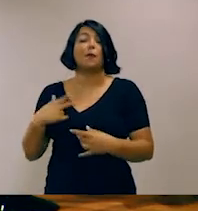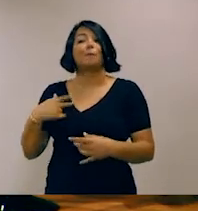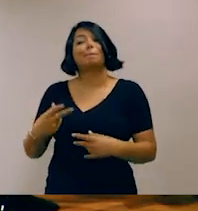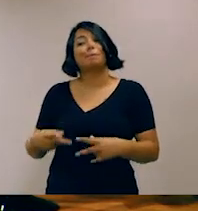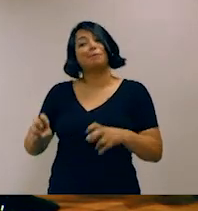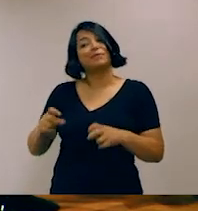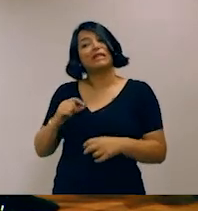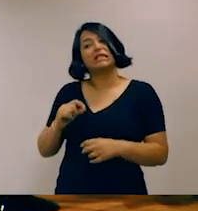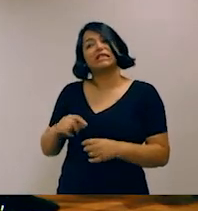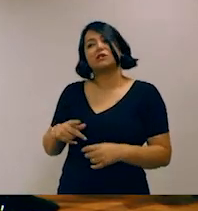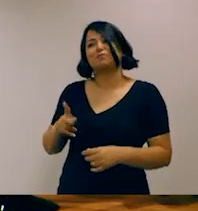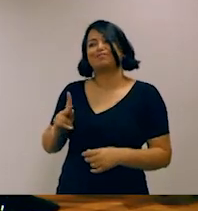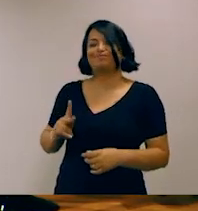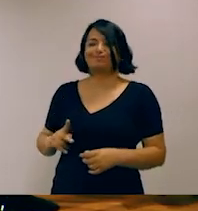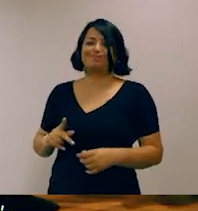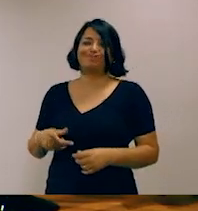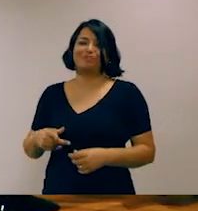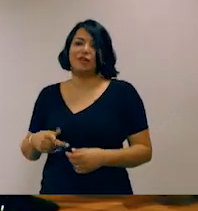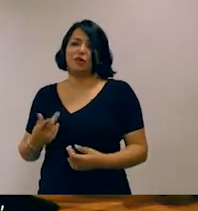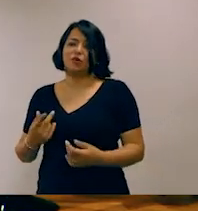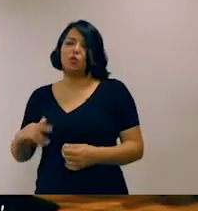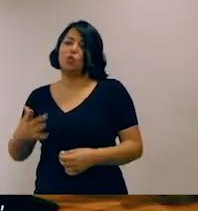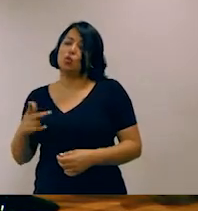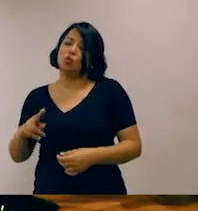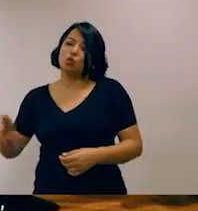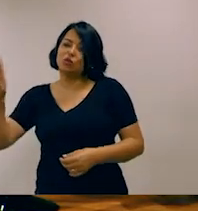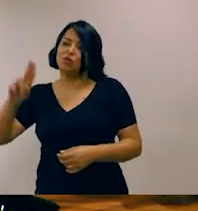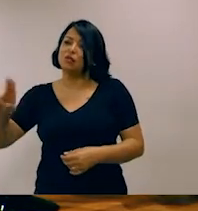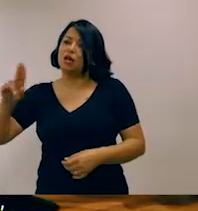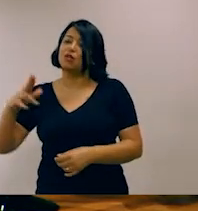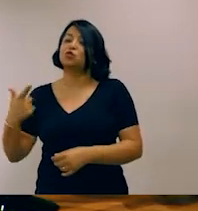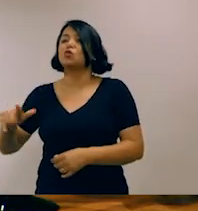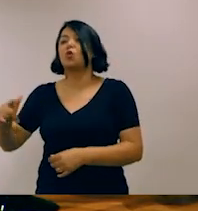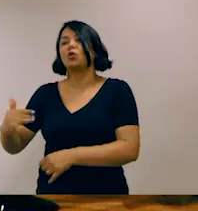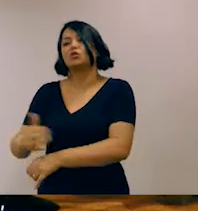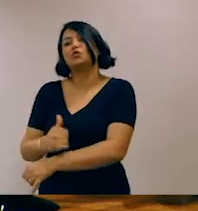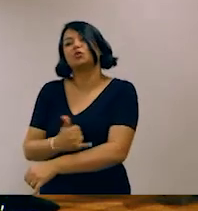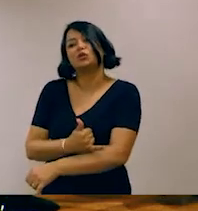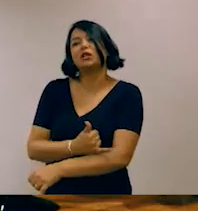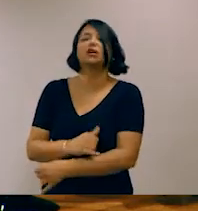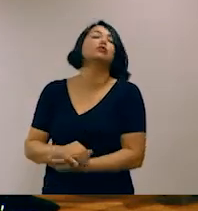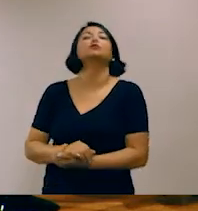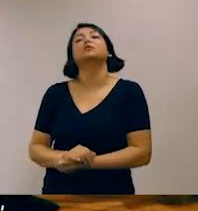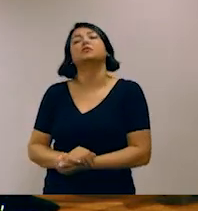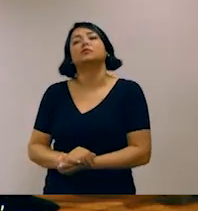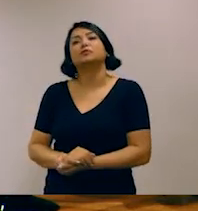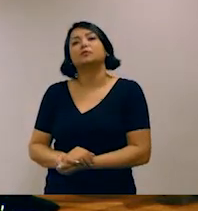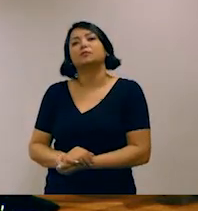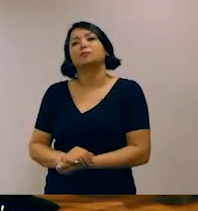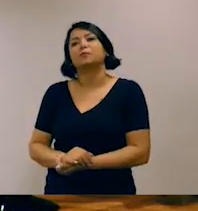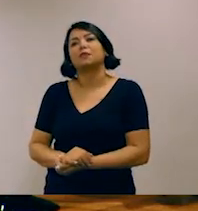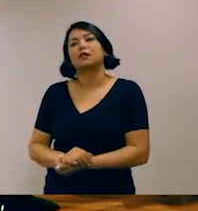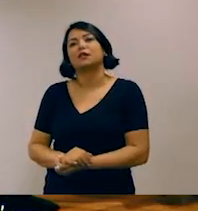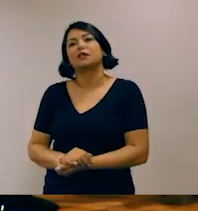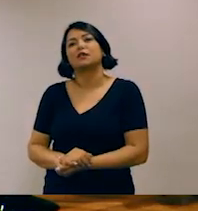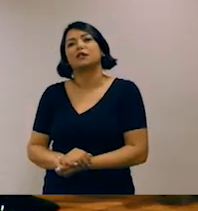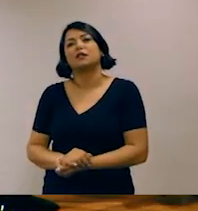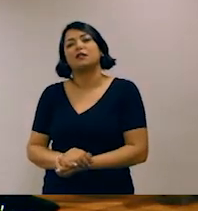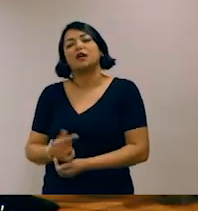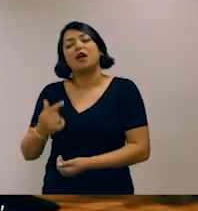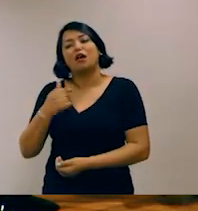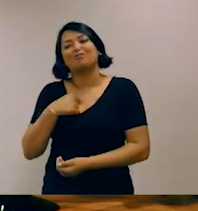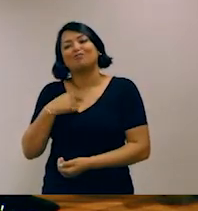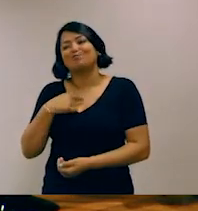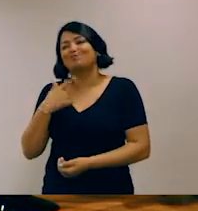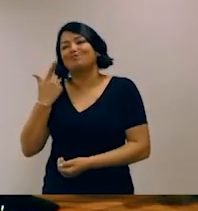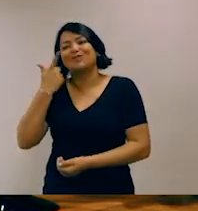had is that if I try to do this continuously, to try to get it right, to try to get the absolute value of